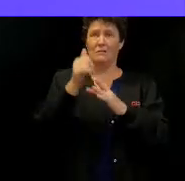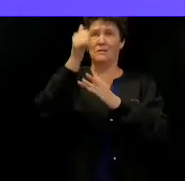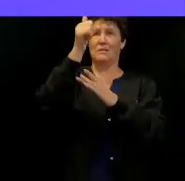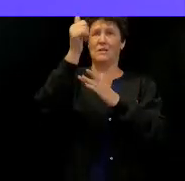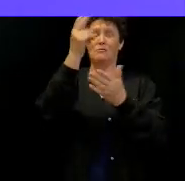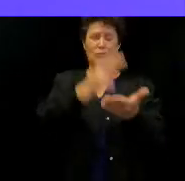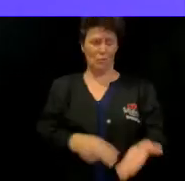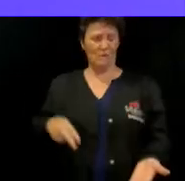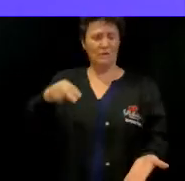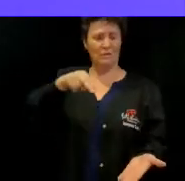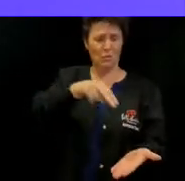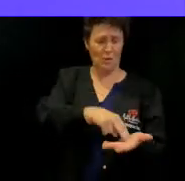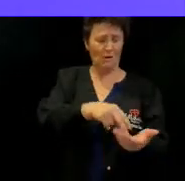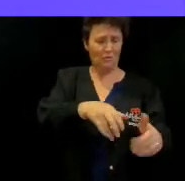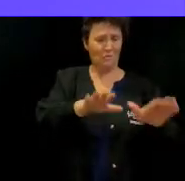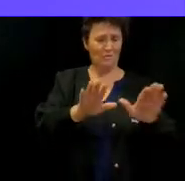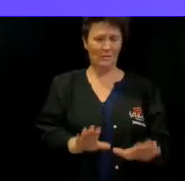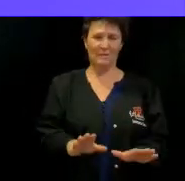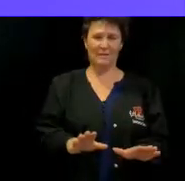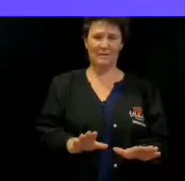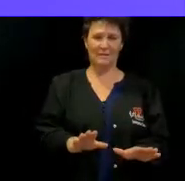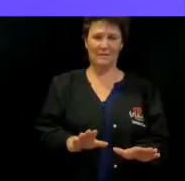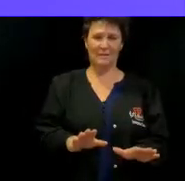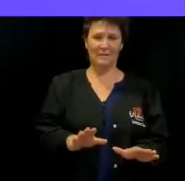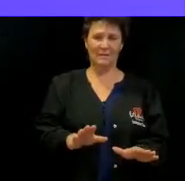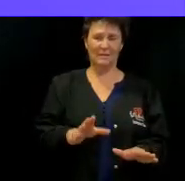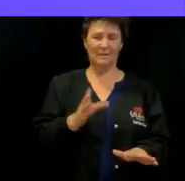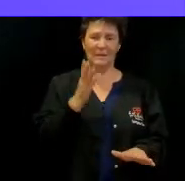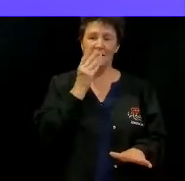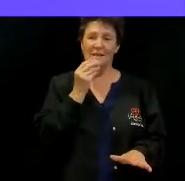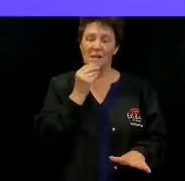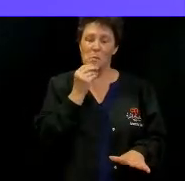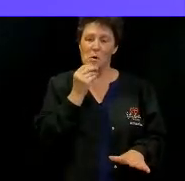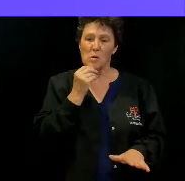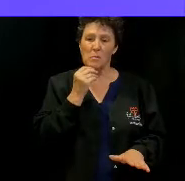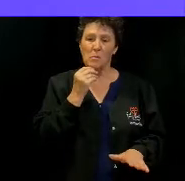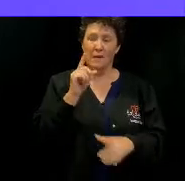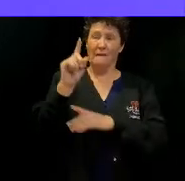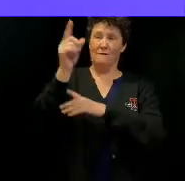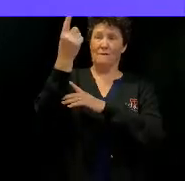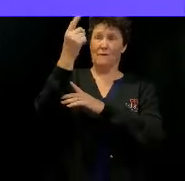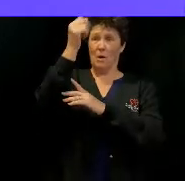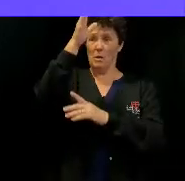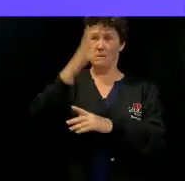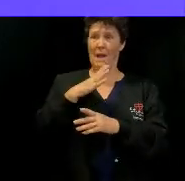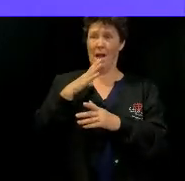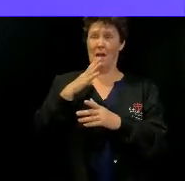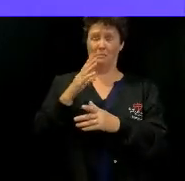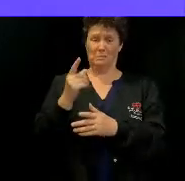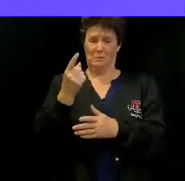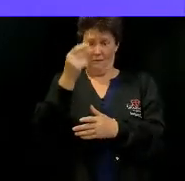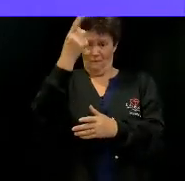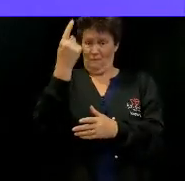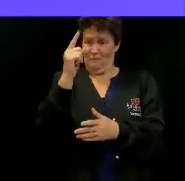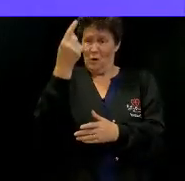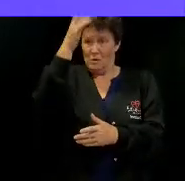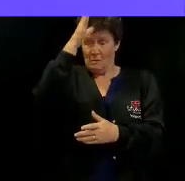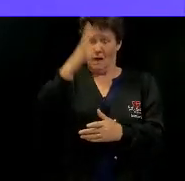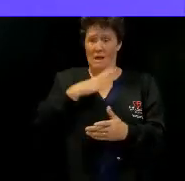He was the, and actually Hebrews talks about, he's the first man to be raised.